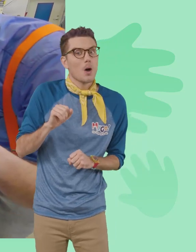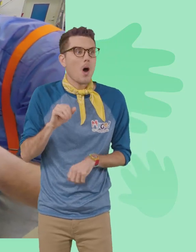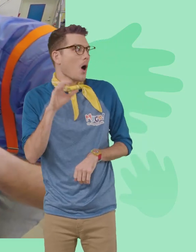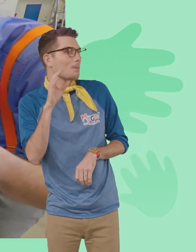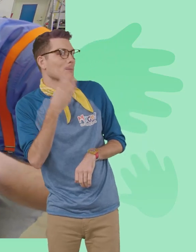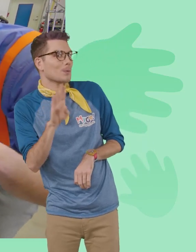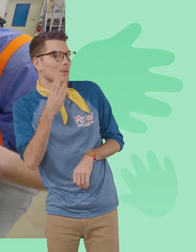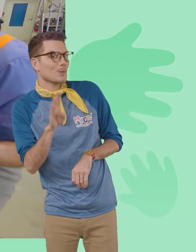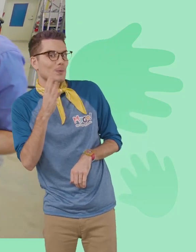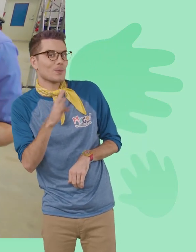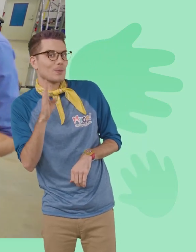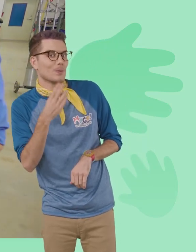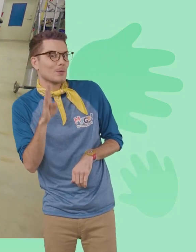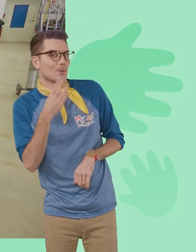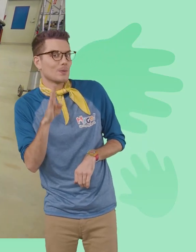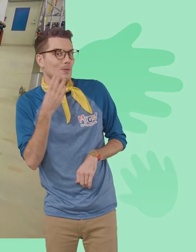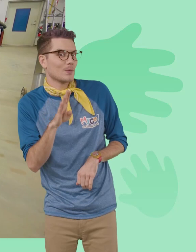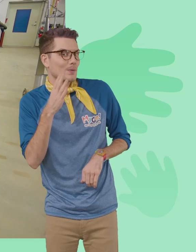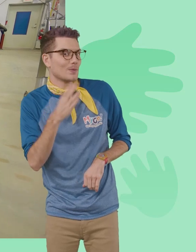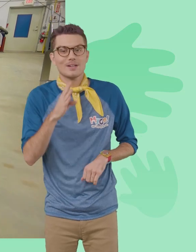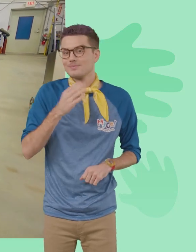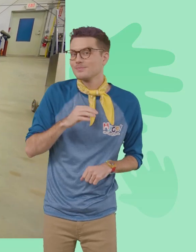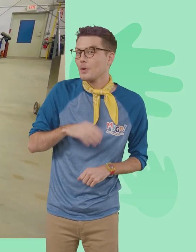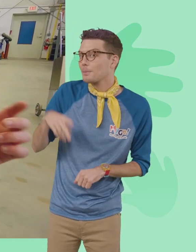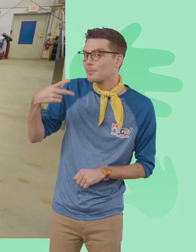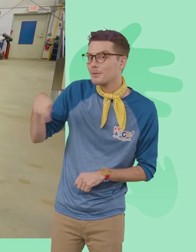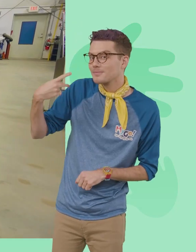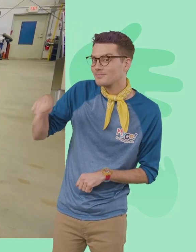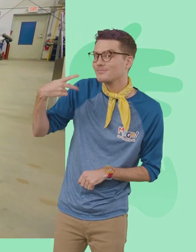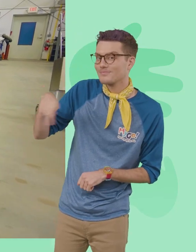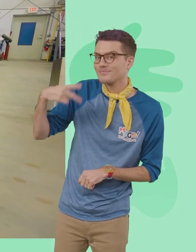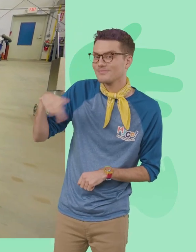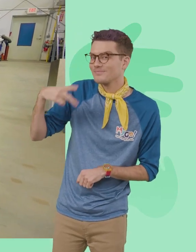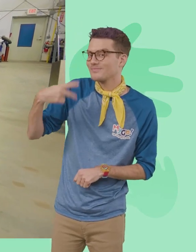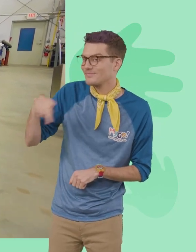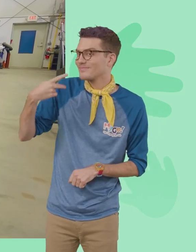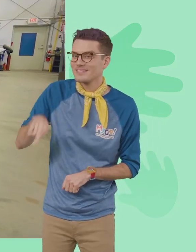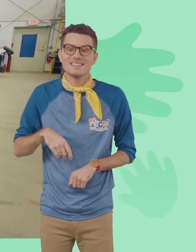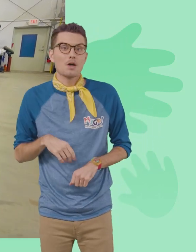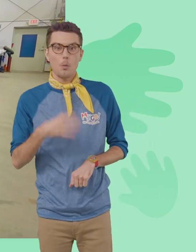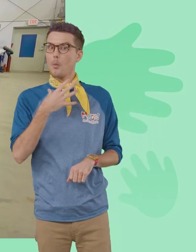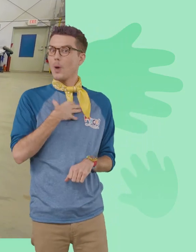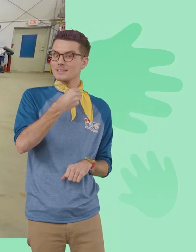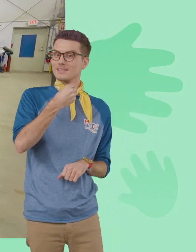blue. And looks like we have some purple! Can't forget about white!